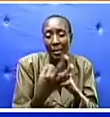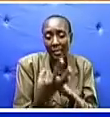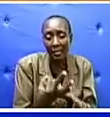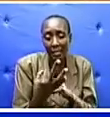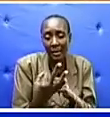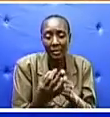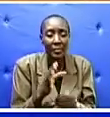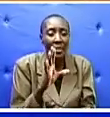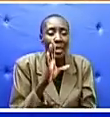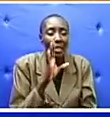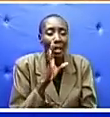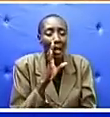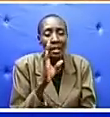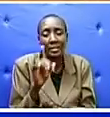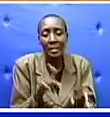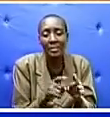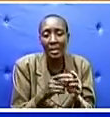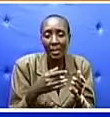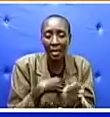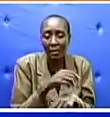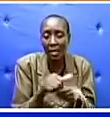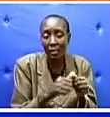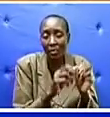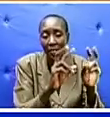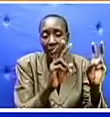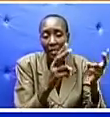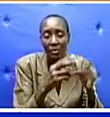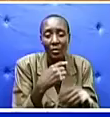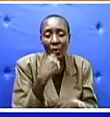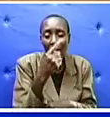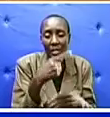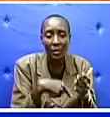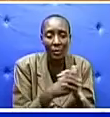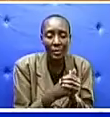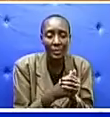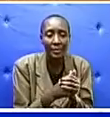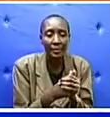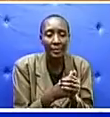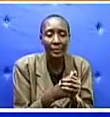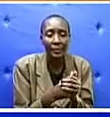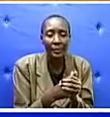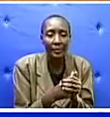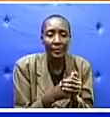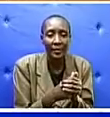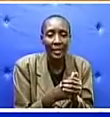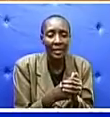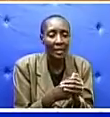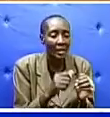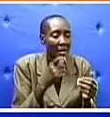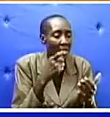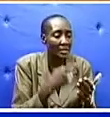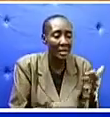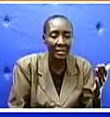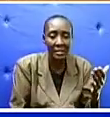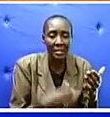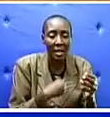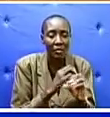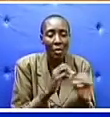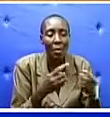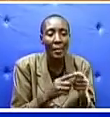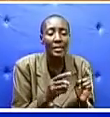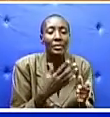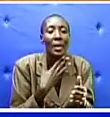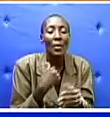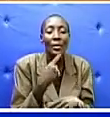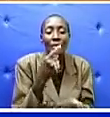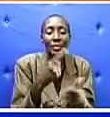rumors mm-hmm. surrounding these issues. They're saying they have not paid taxes for it and stuff. But what I just need to say